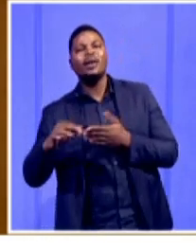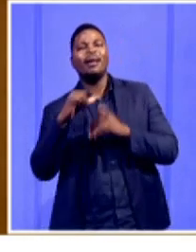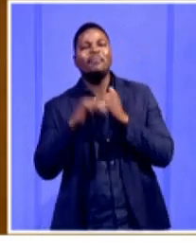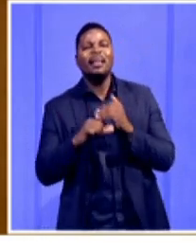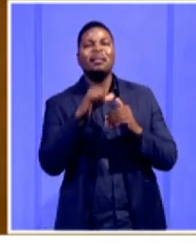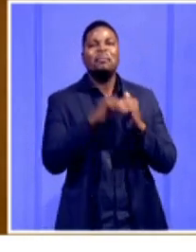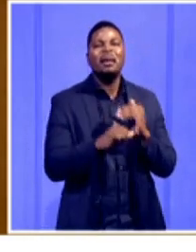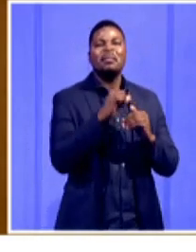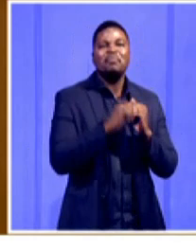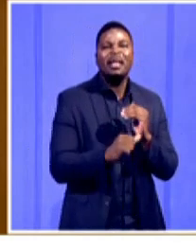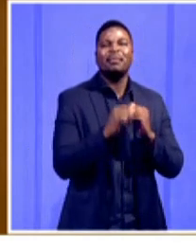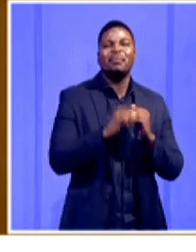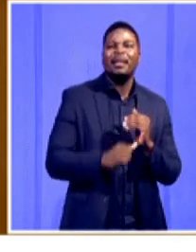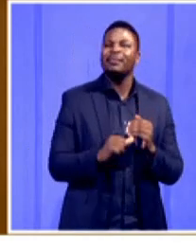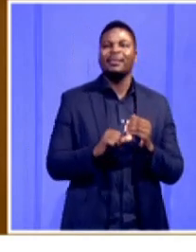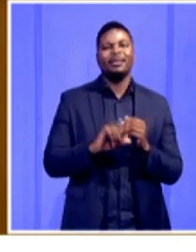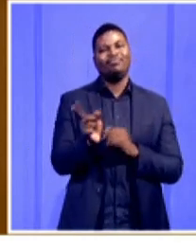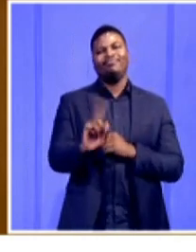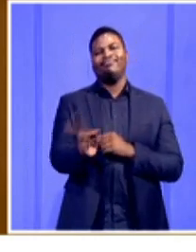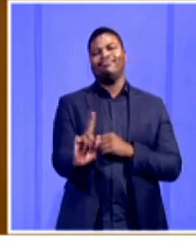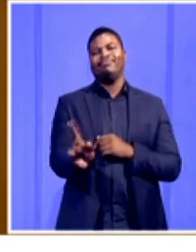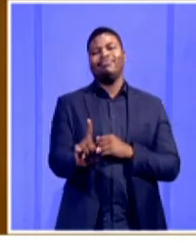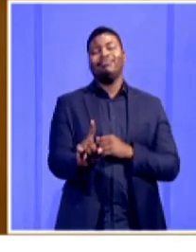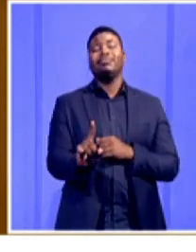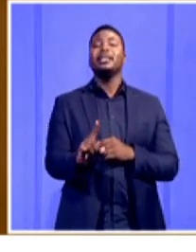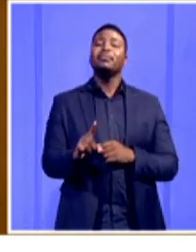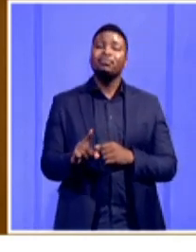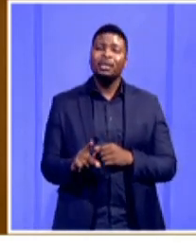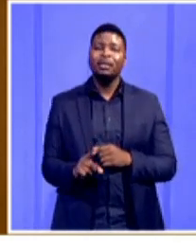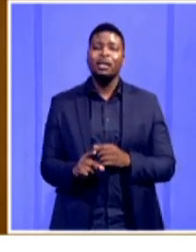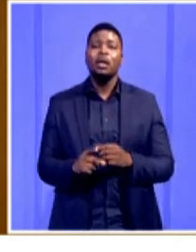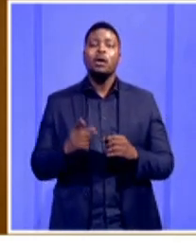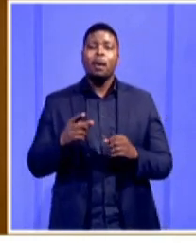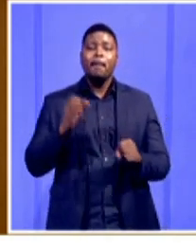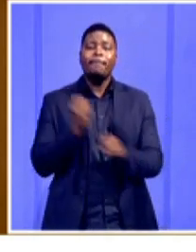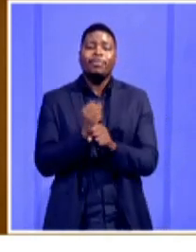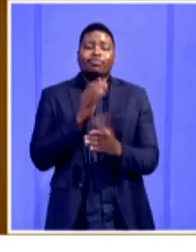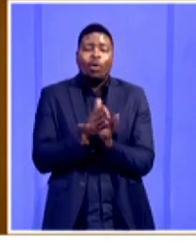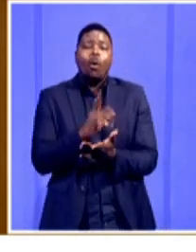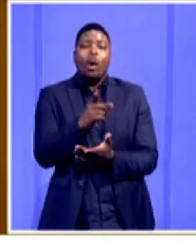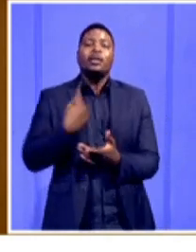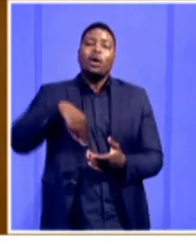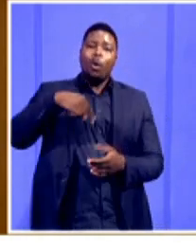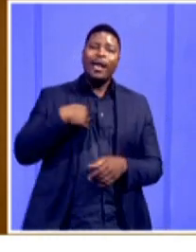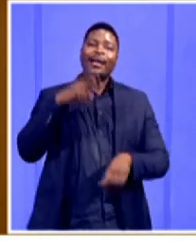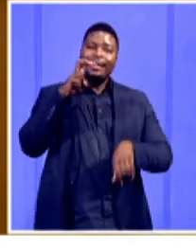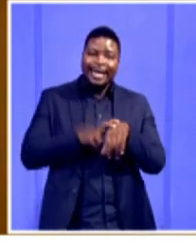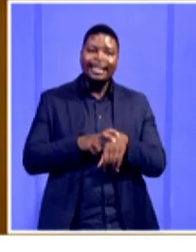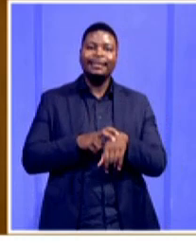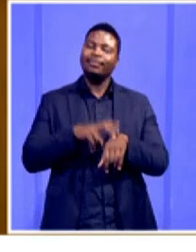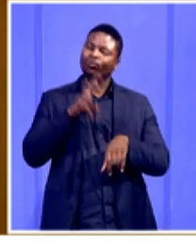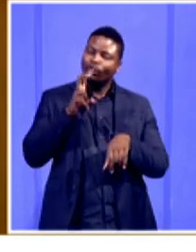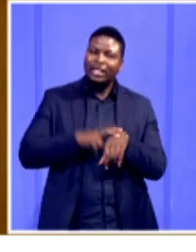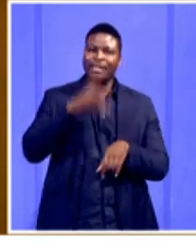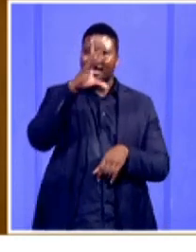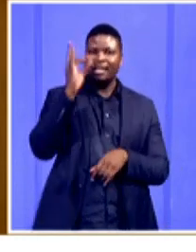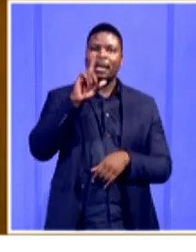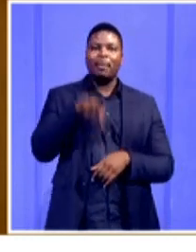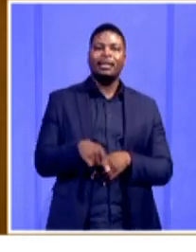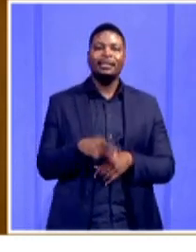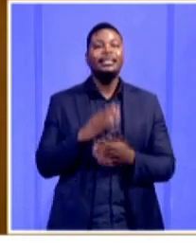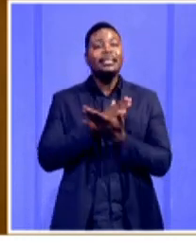continuously it shows we need them. And currently nurses are dying, some are retiring. They are never